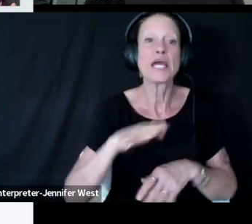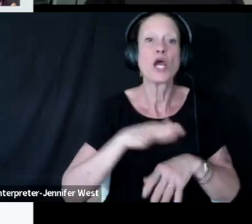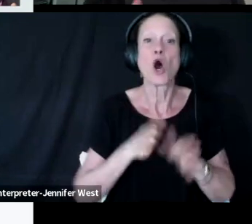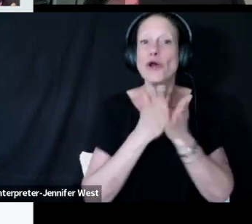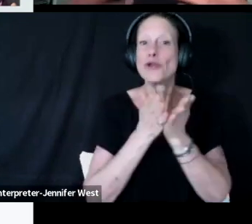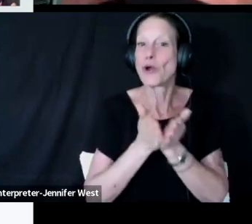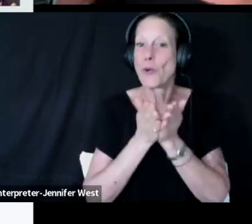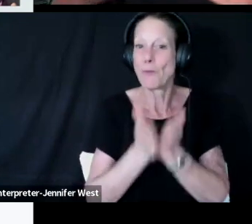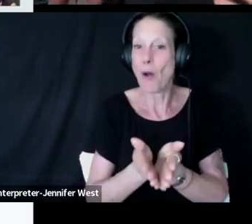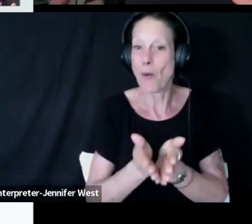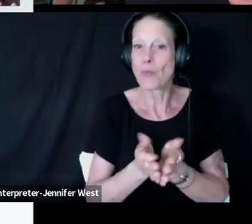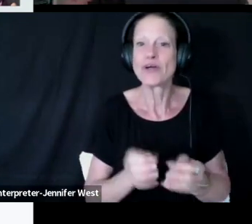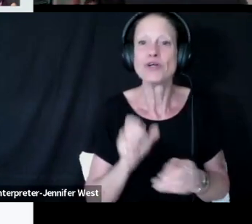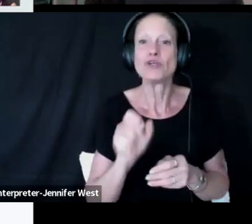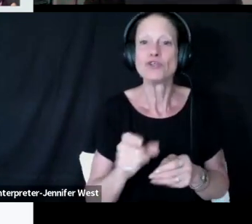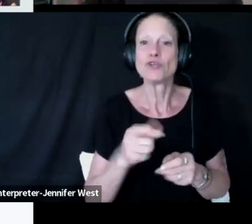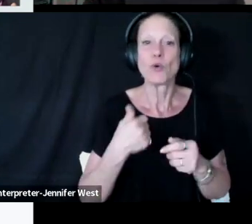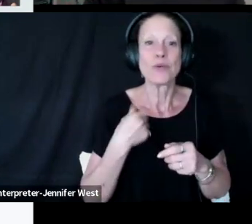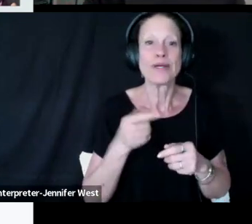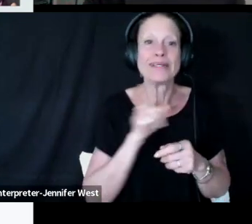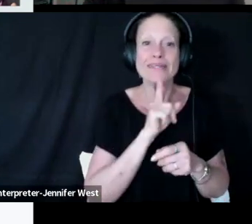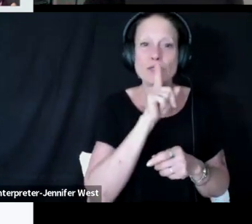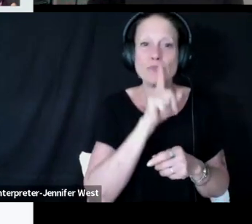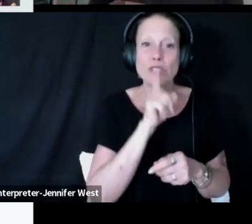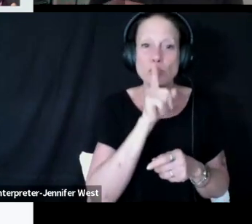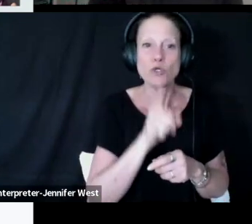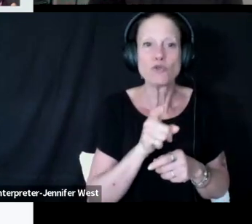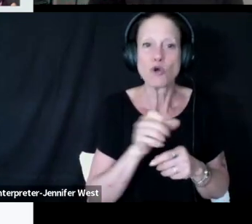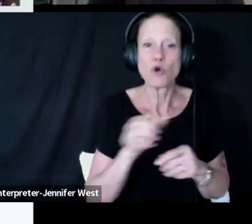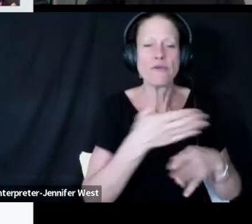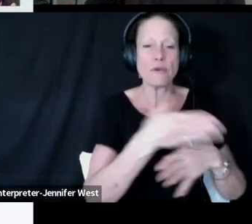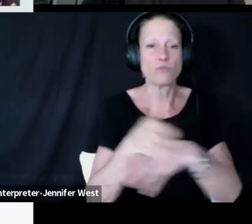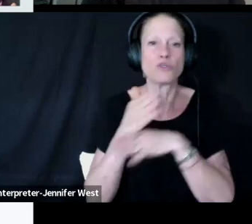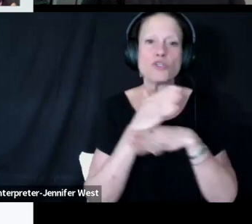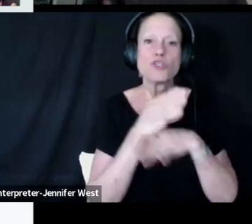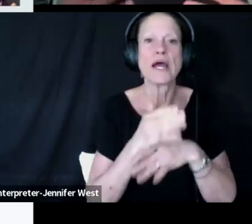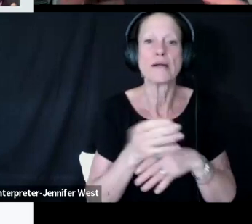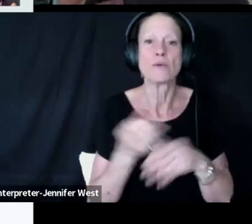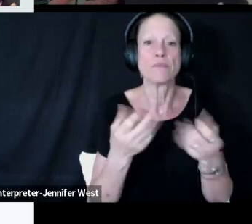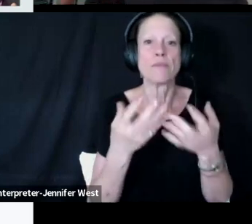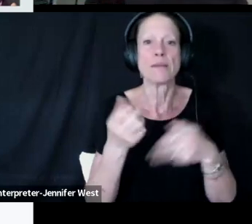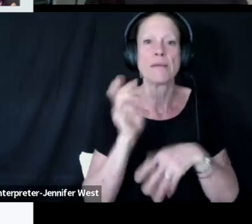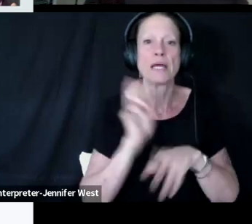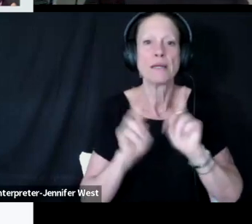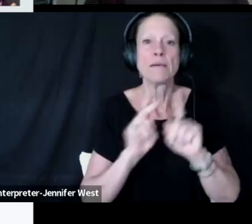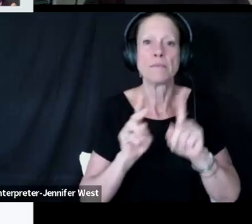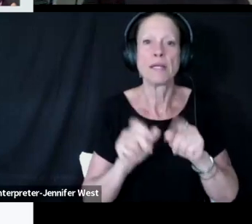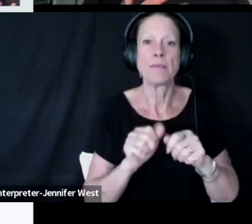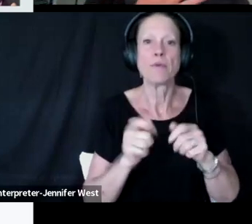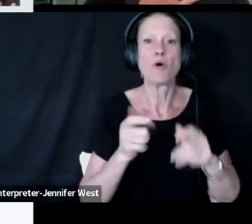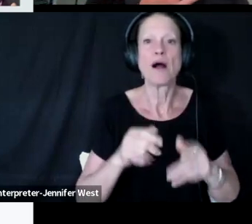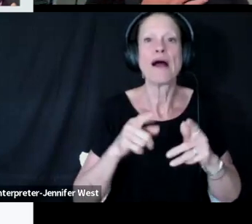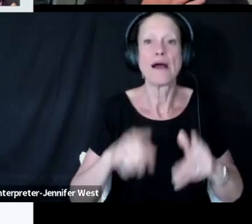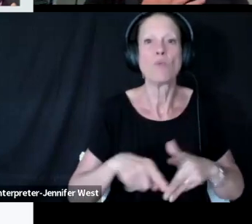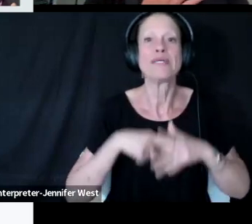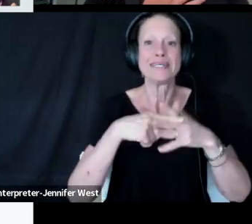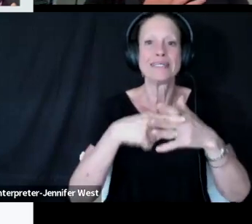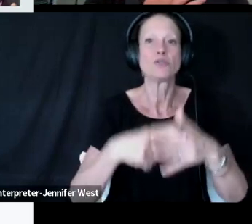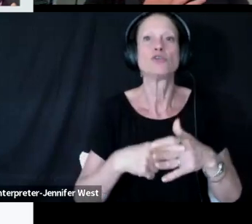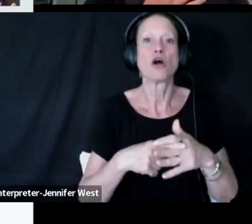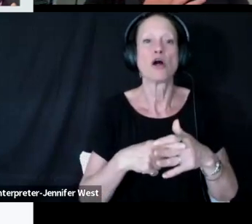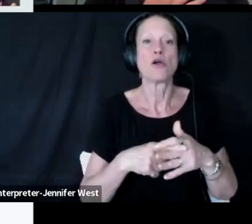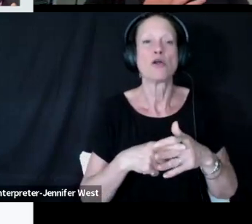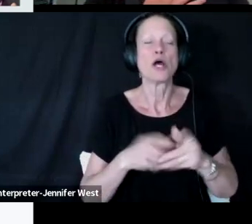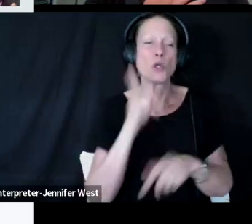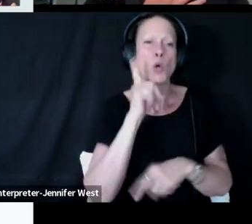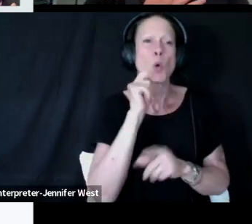statement, we wanted to make sure we're going to be sharing this with many people in her lives. And we wanted to start it with who she is at her